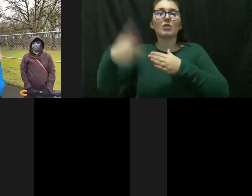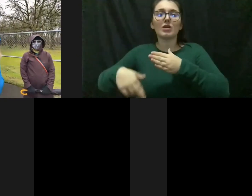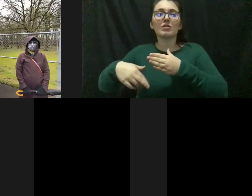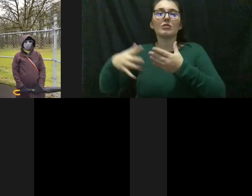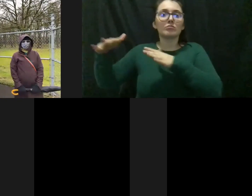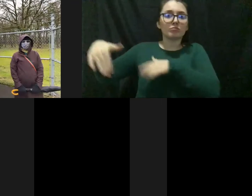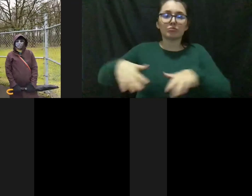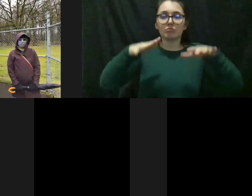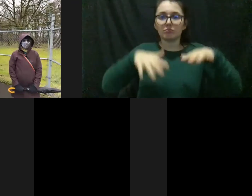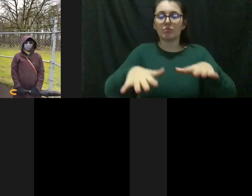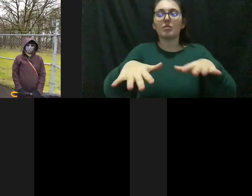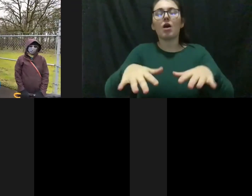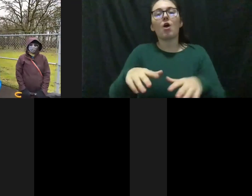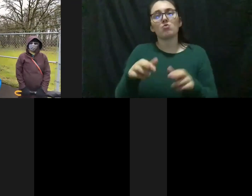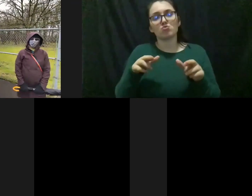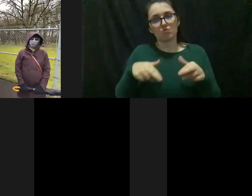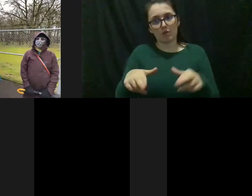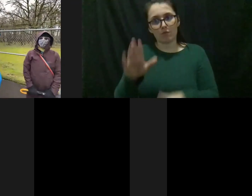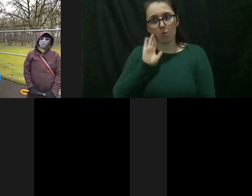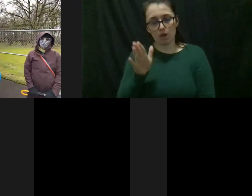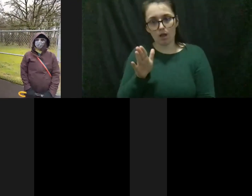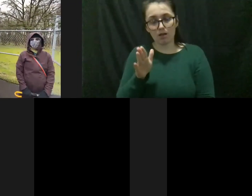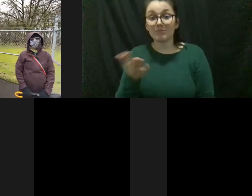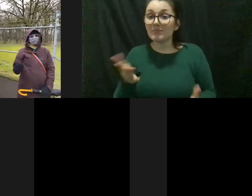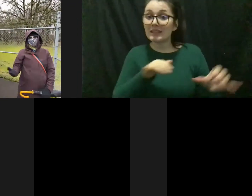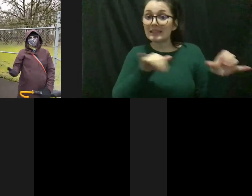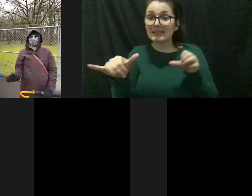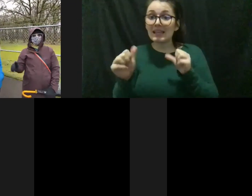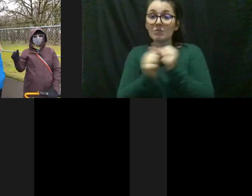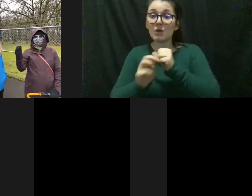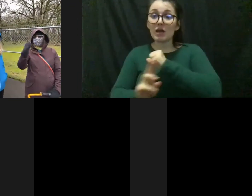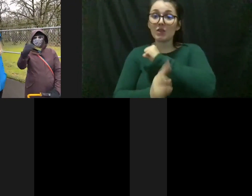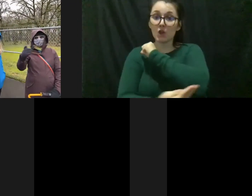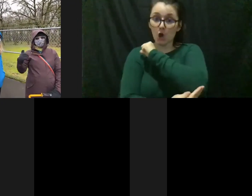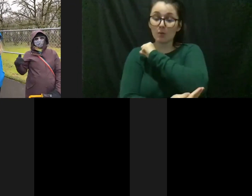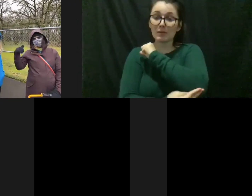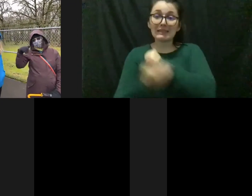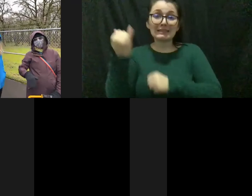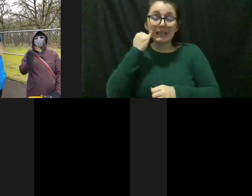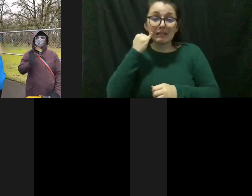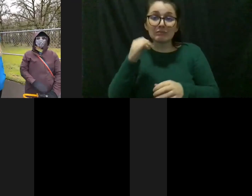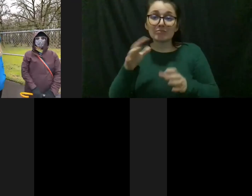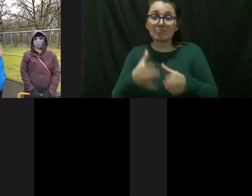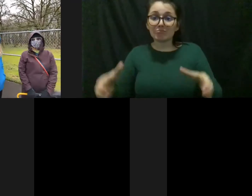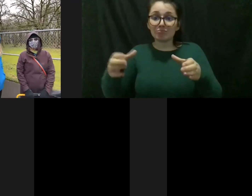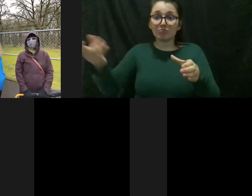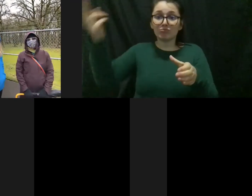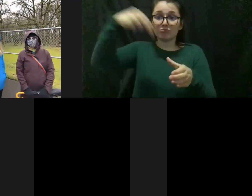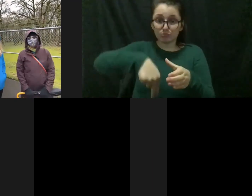this river, but it comes from the Willamette. So then we have a third water system in Eugene, Springfield, and that's our stormwater system.